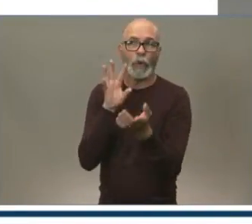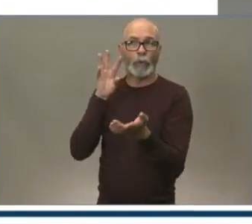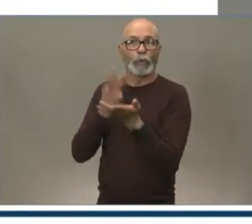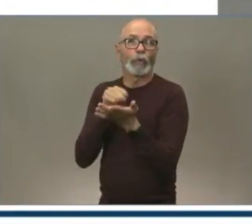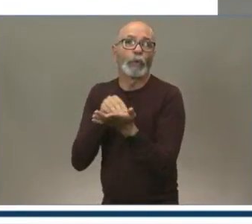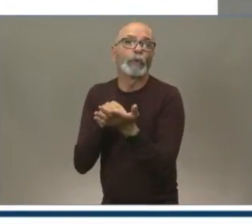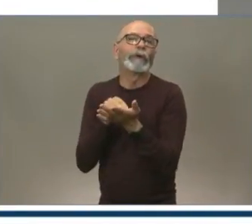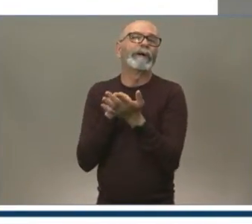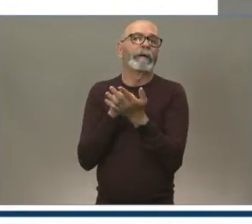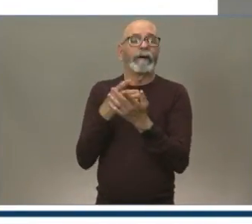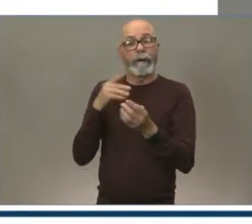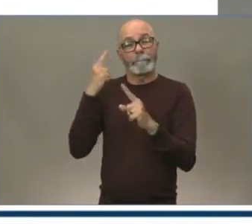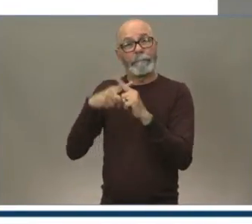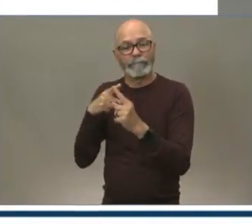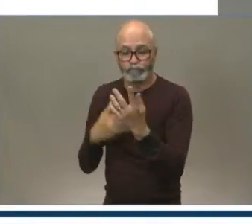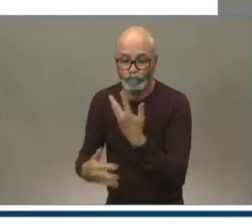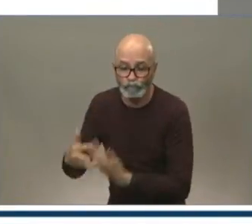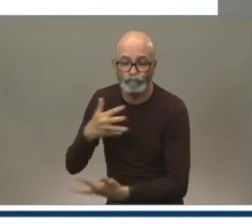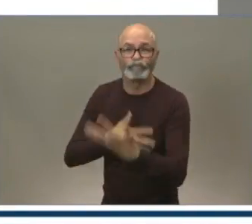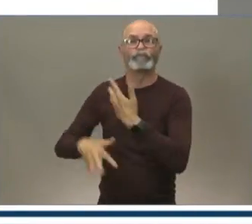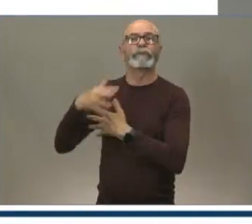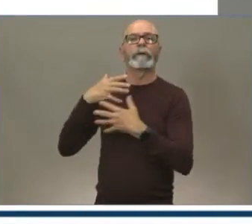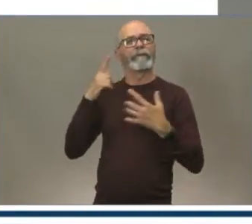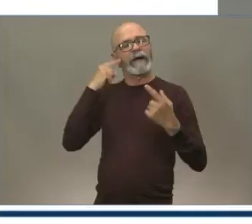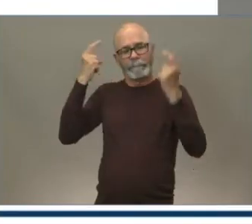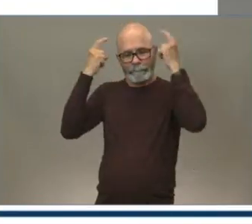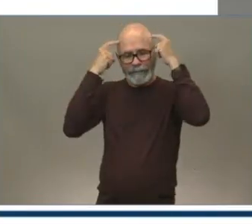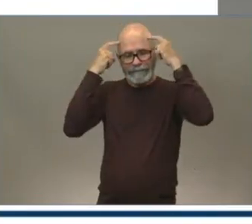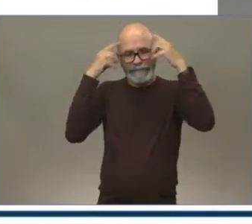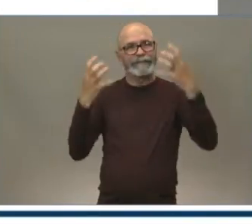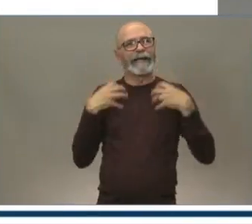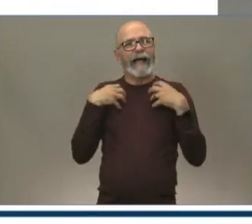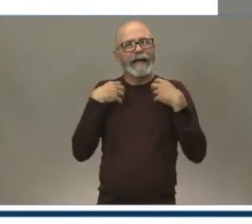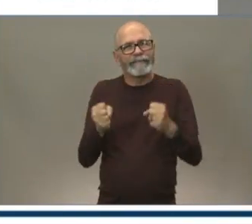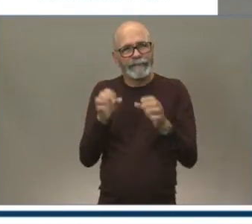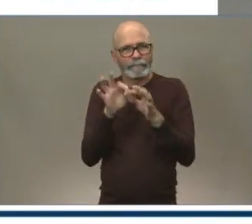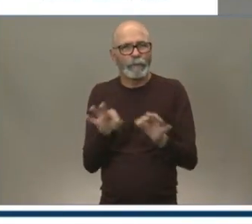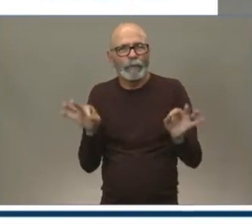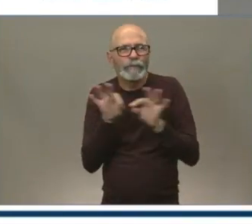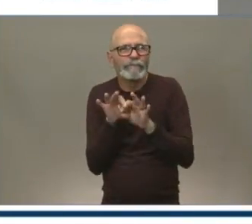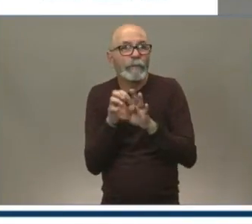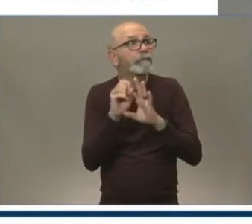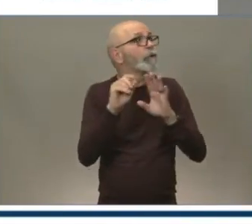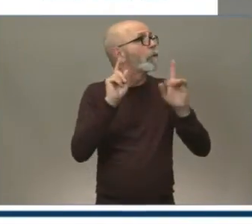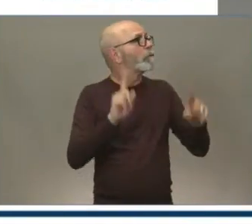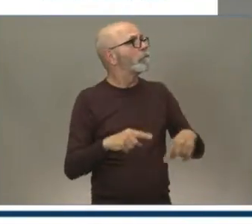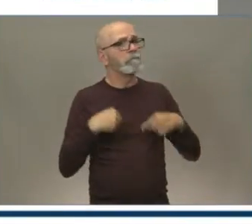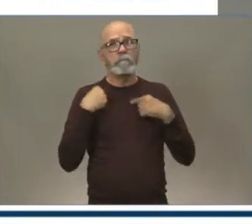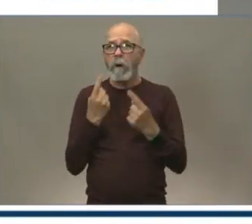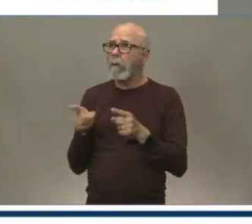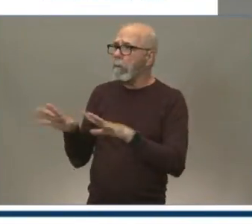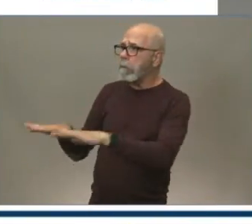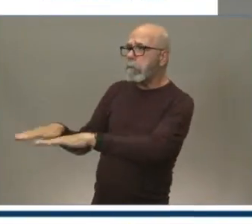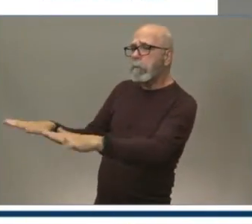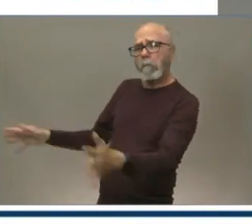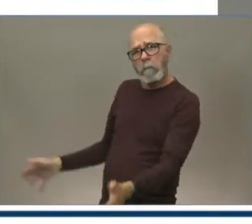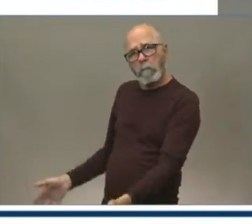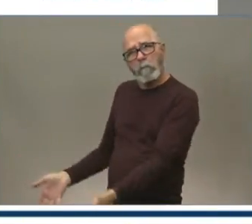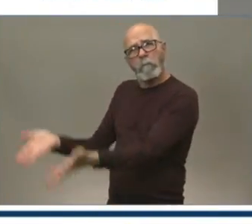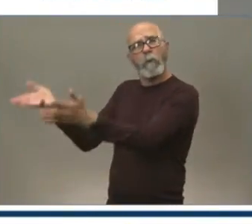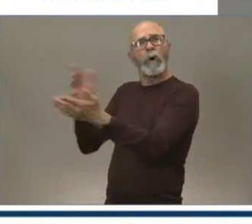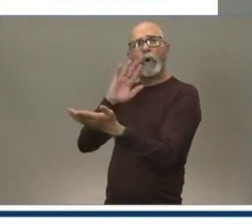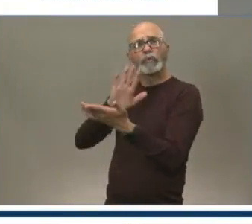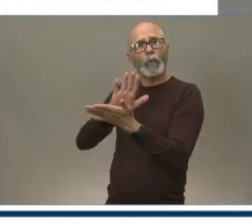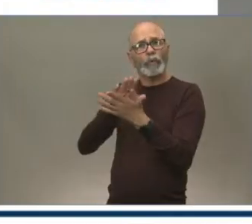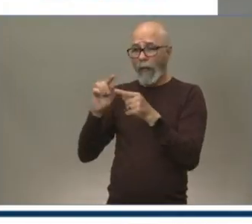emotional development, and mental health. We have done an amazing job of keeping children and youth in school all year.